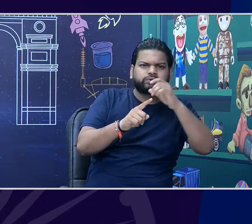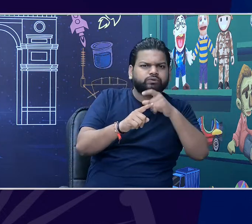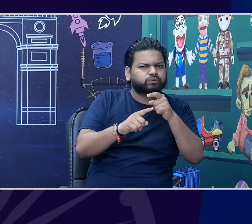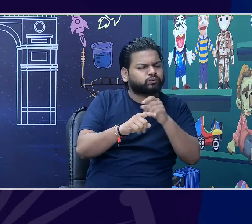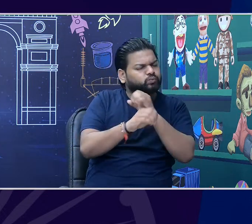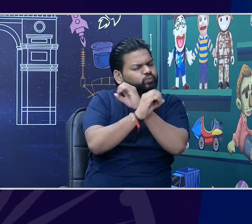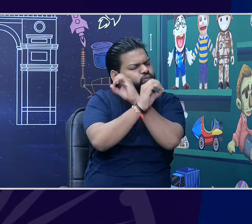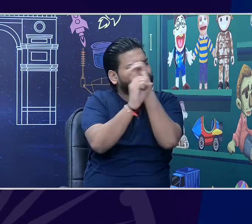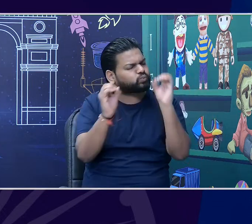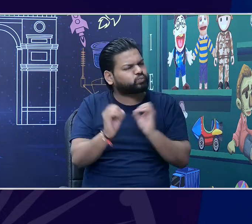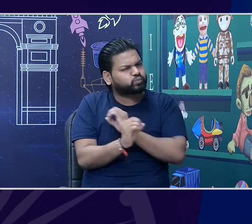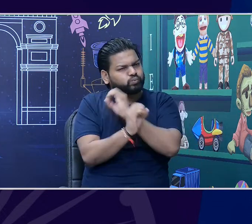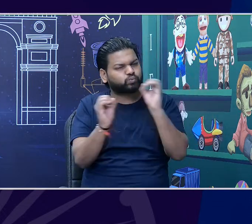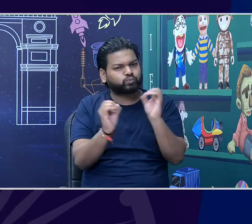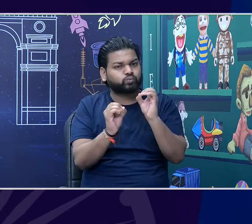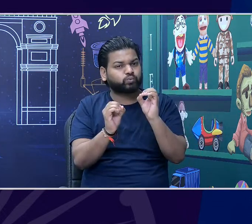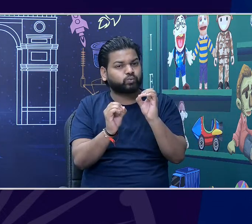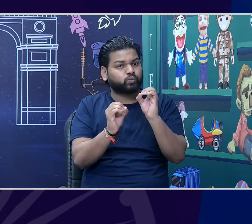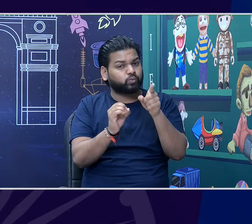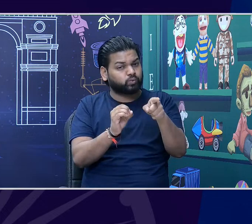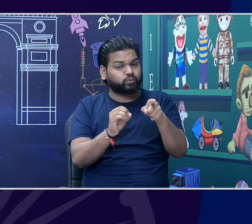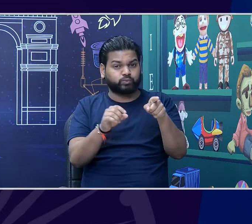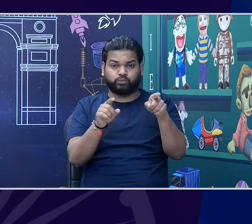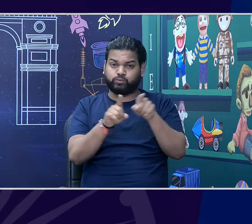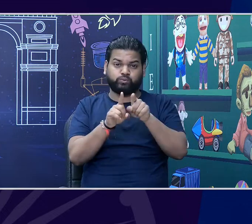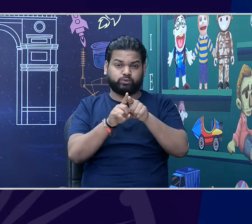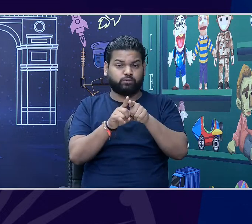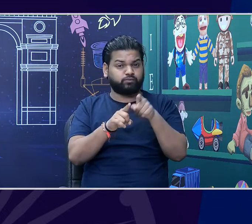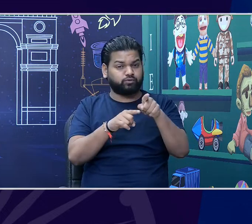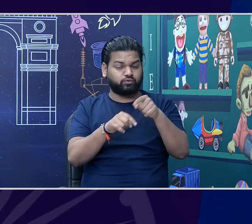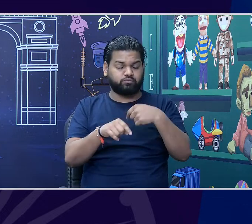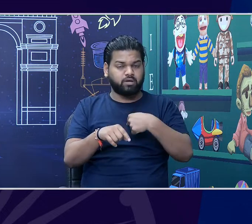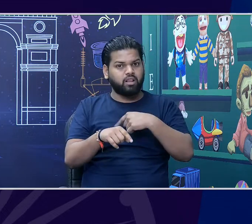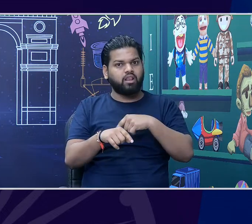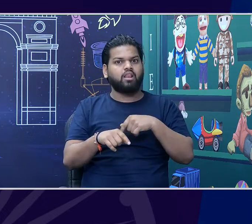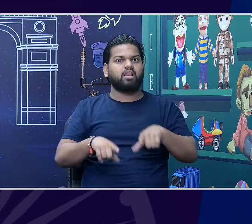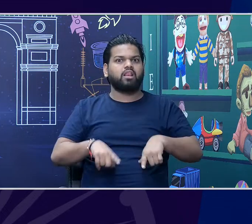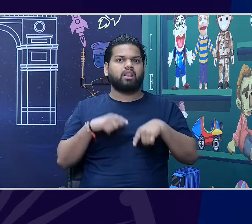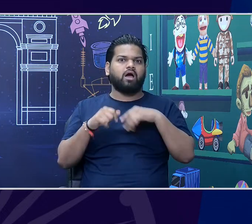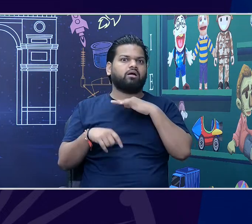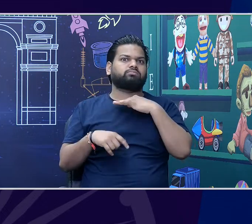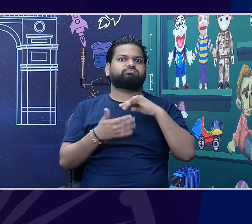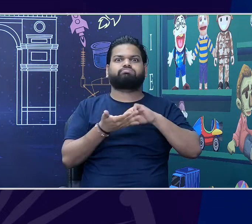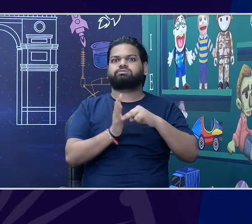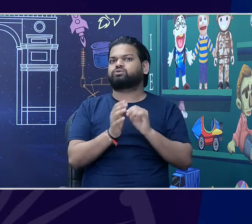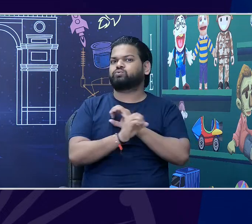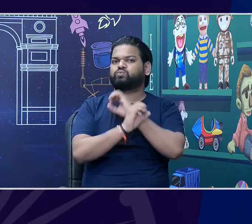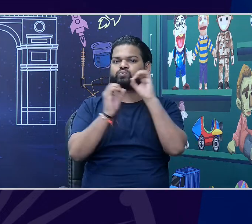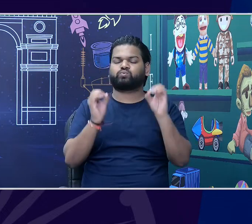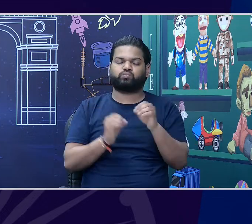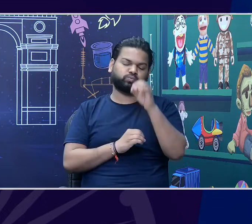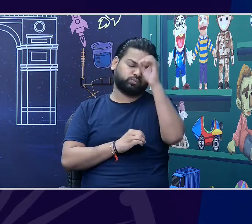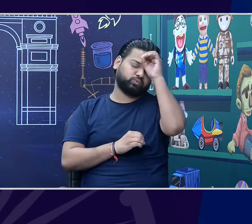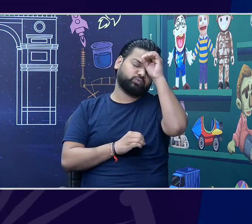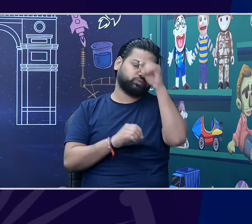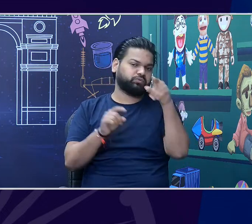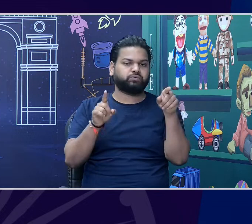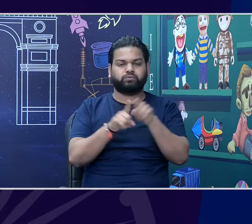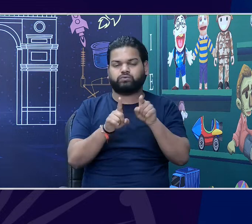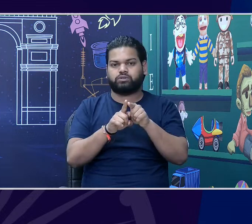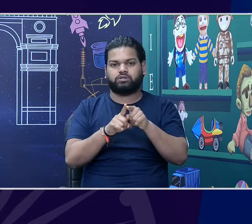became a bonus. This is one very big message that we can take from a man who almost lost everything and